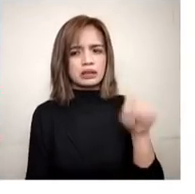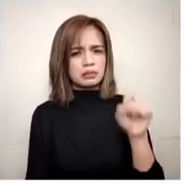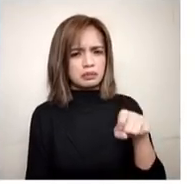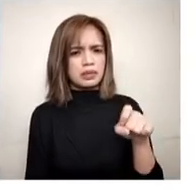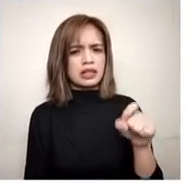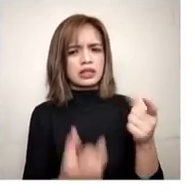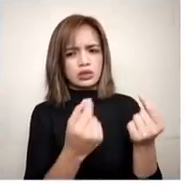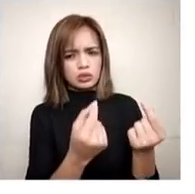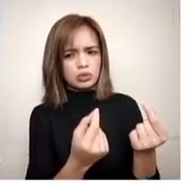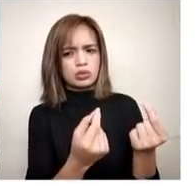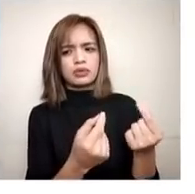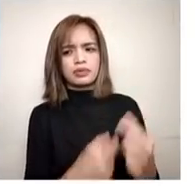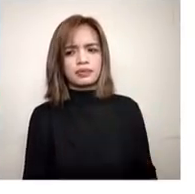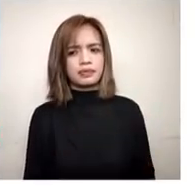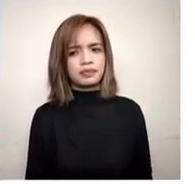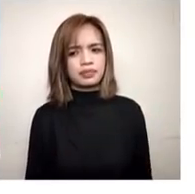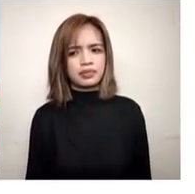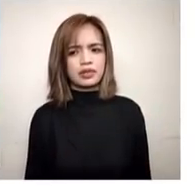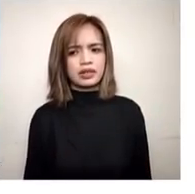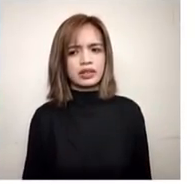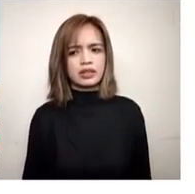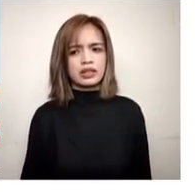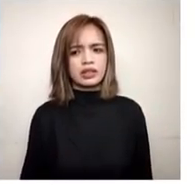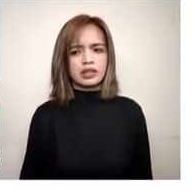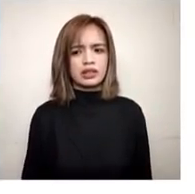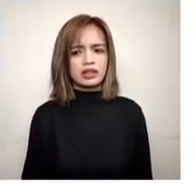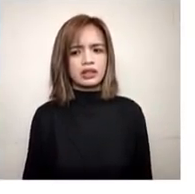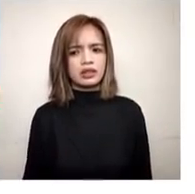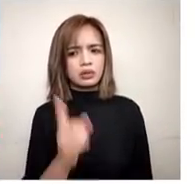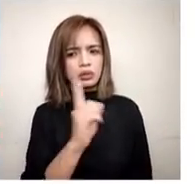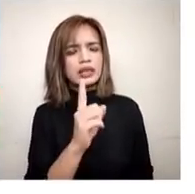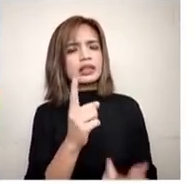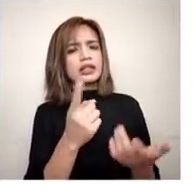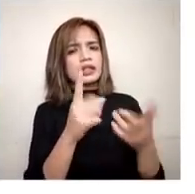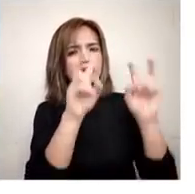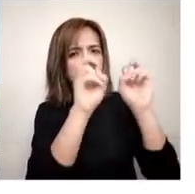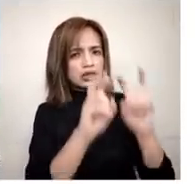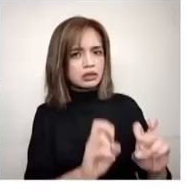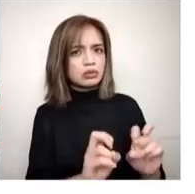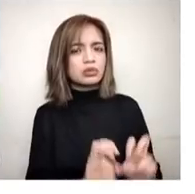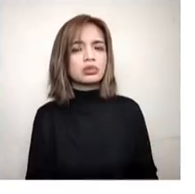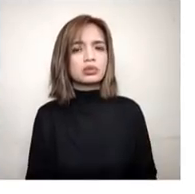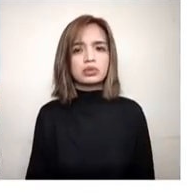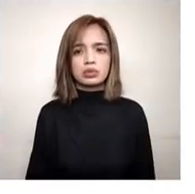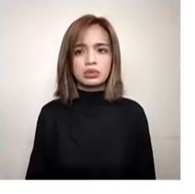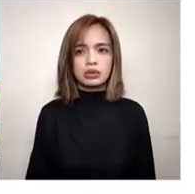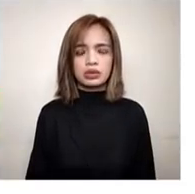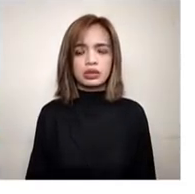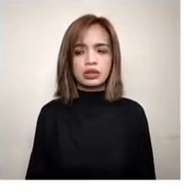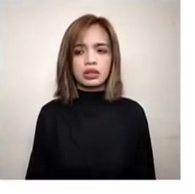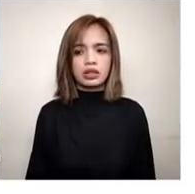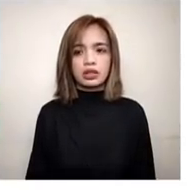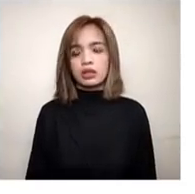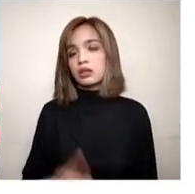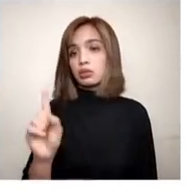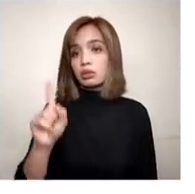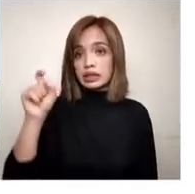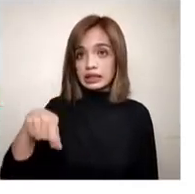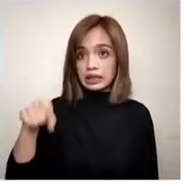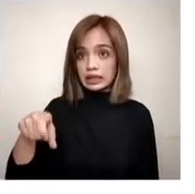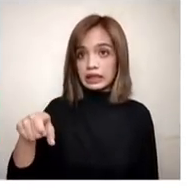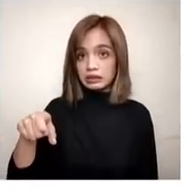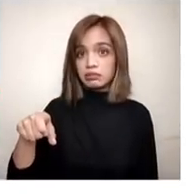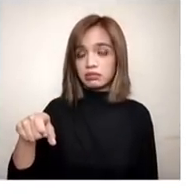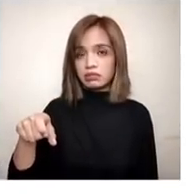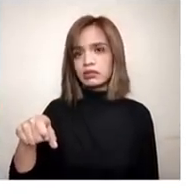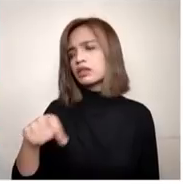necessary end of this investigation, of this inquiry? The necessary end is for us to know who